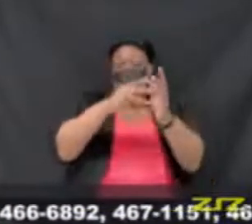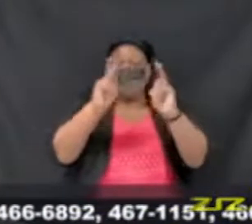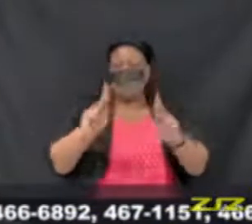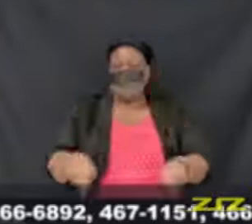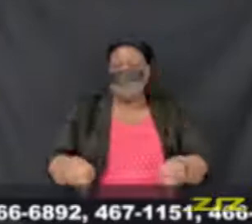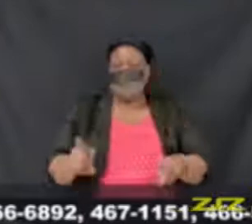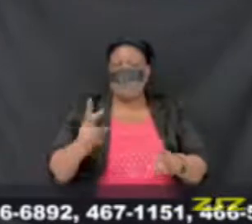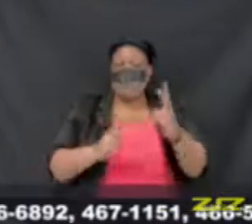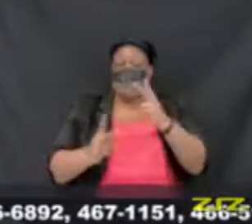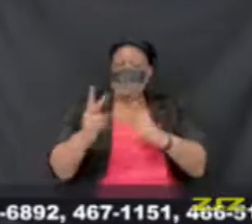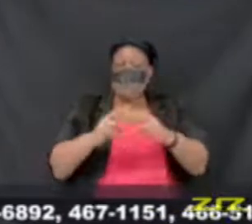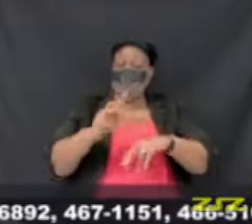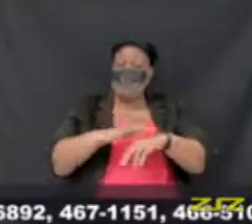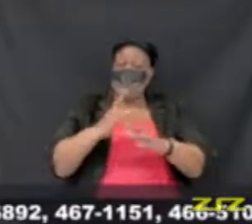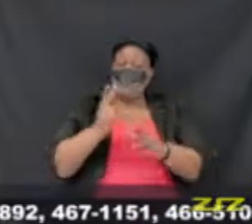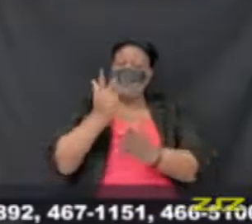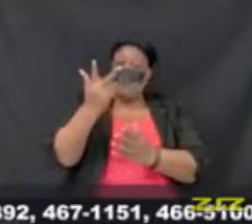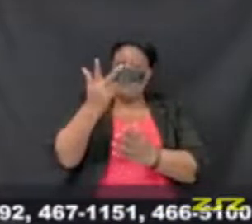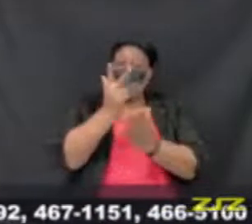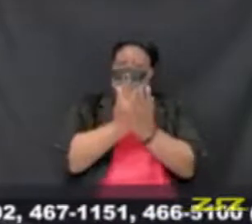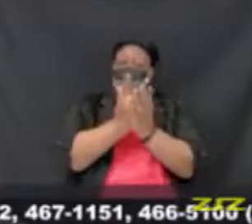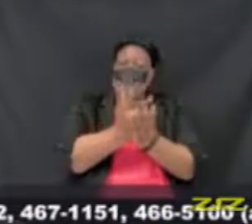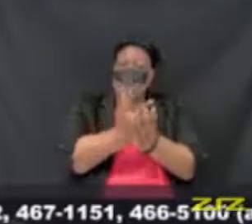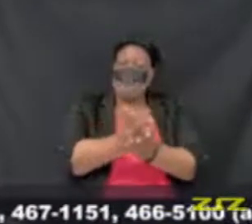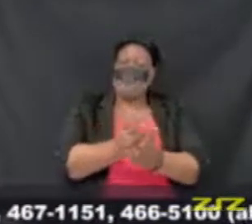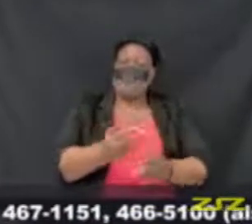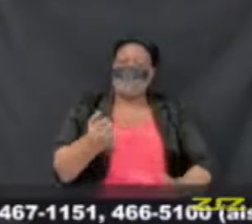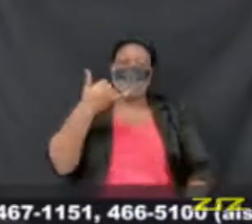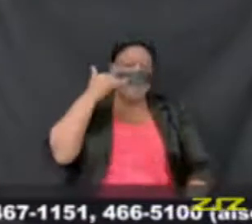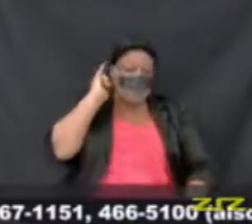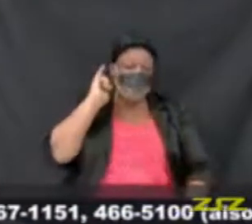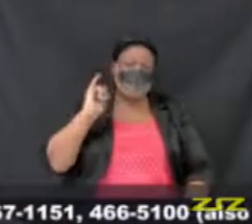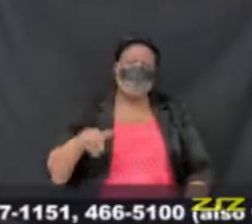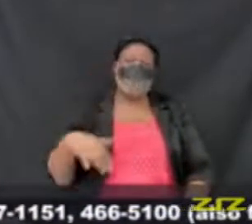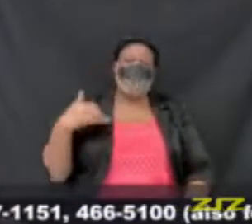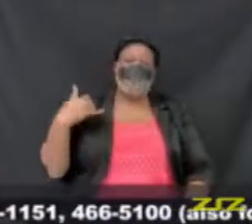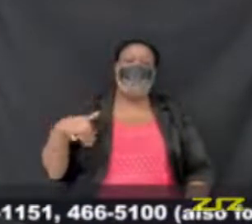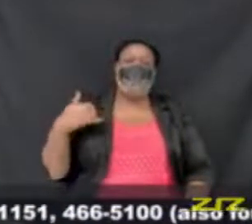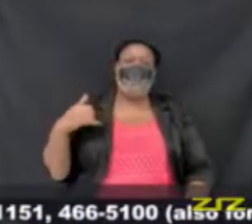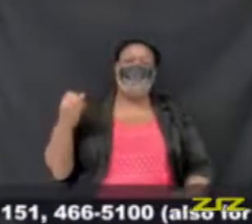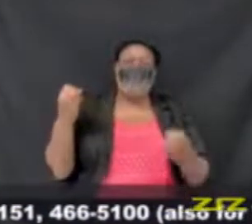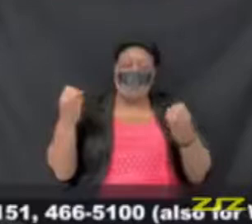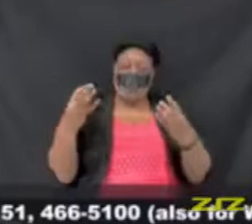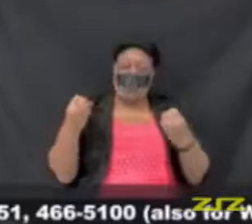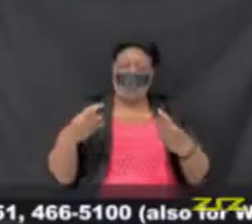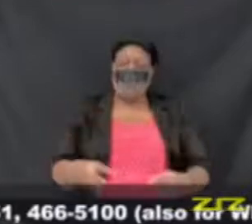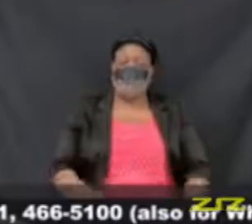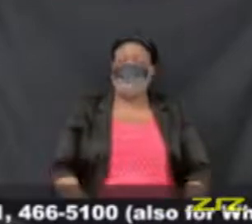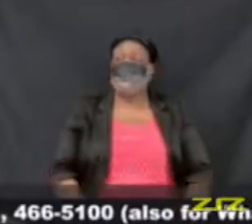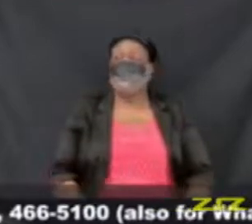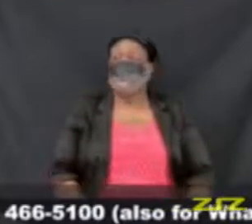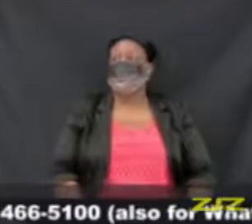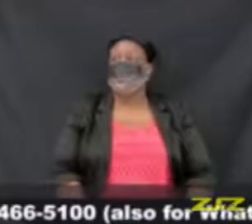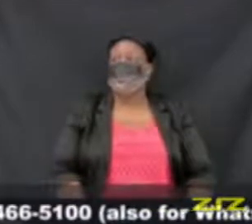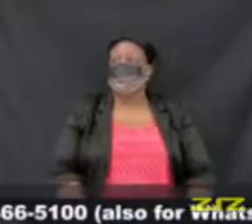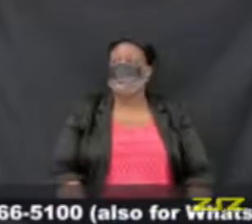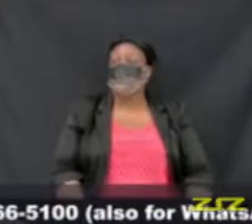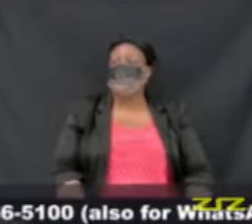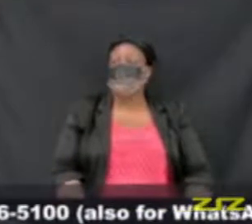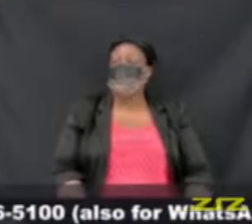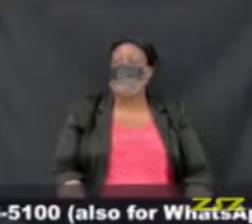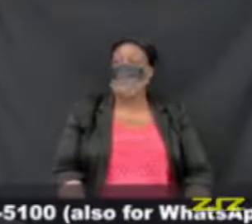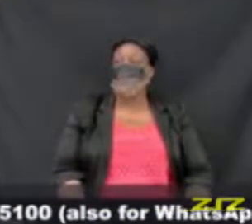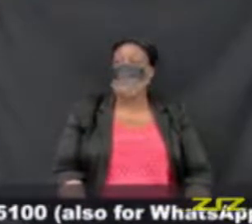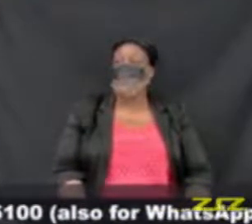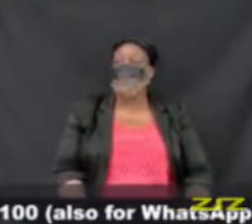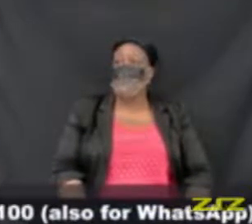was also significant for me when I was speaking with the CEO of tourism is that those 3 ships